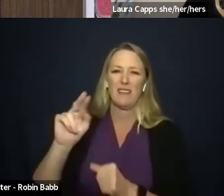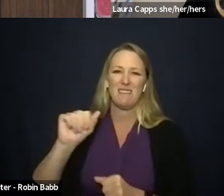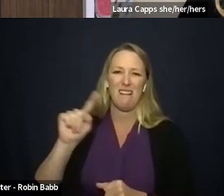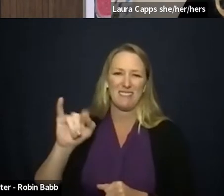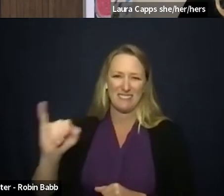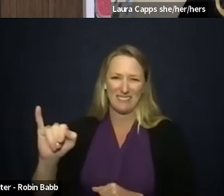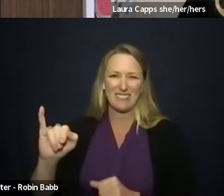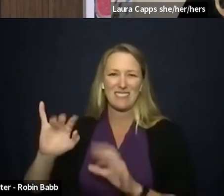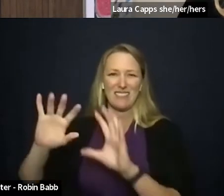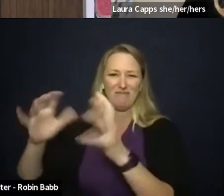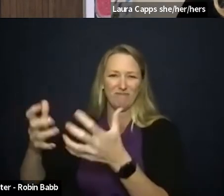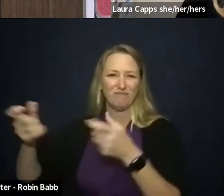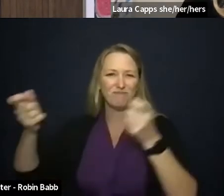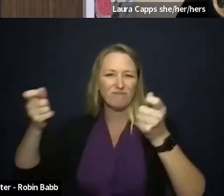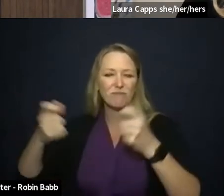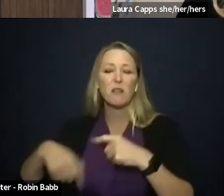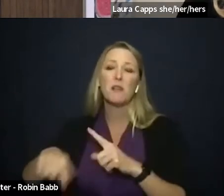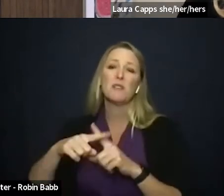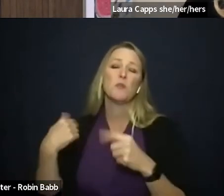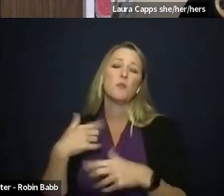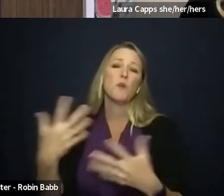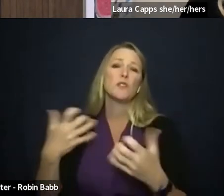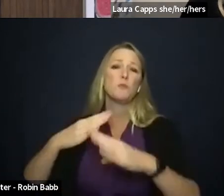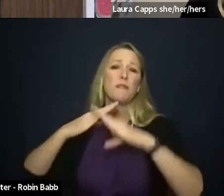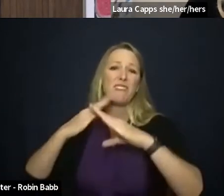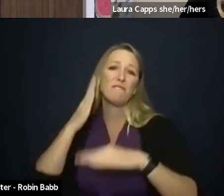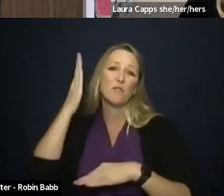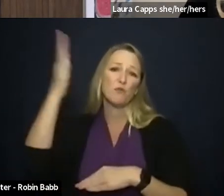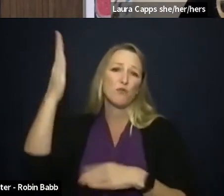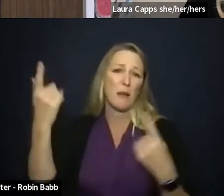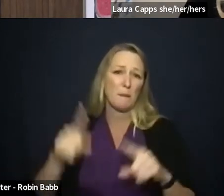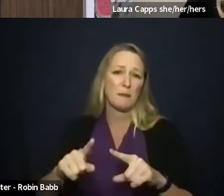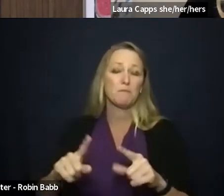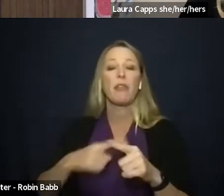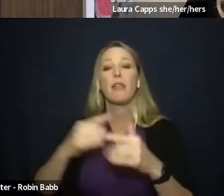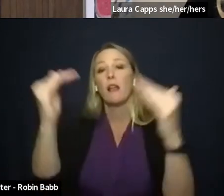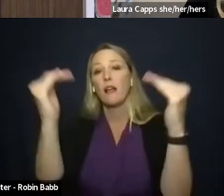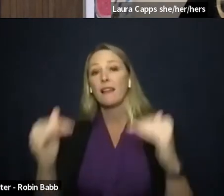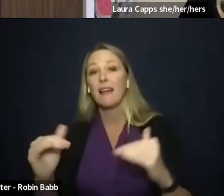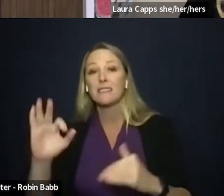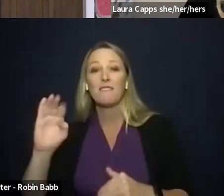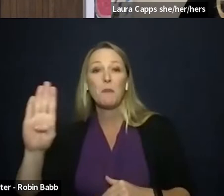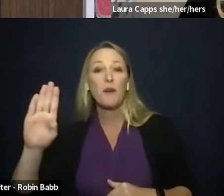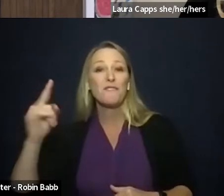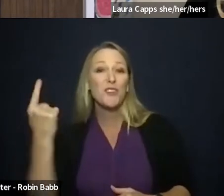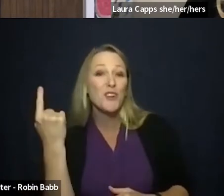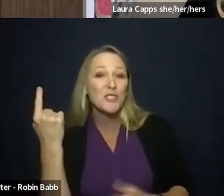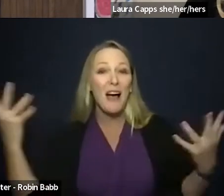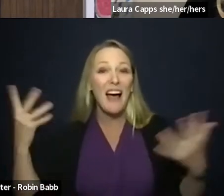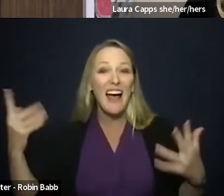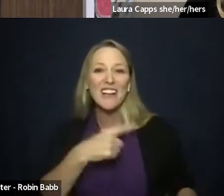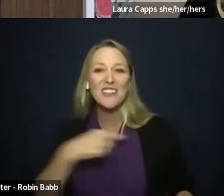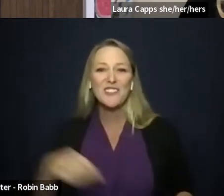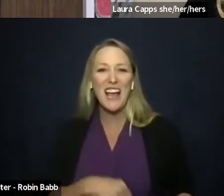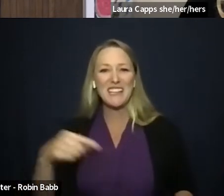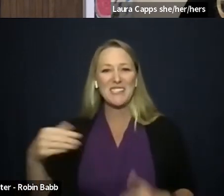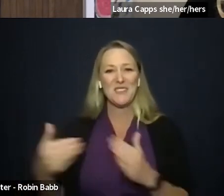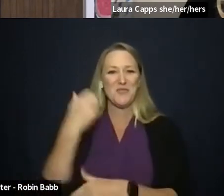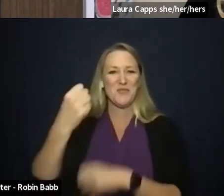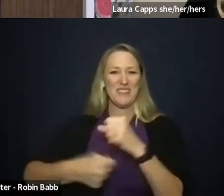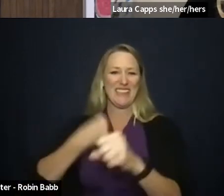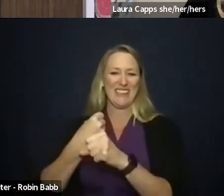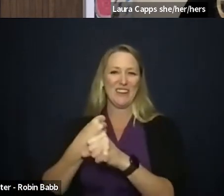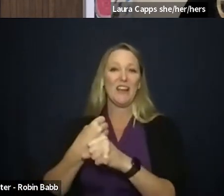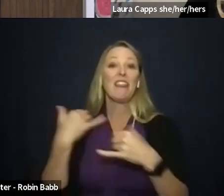genocides and also february 1st is chinese new year and it is the year of